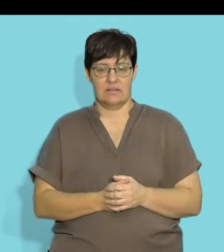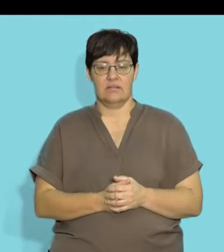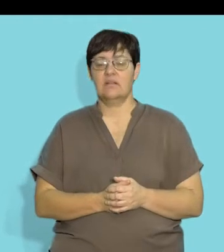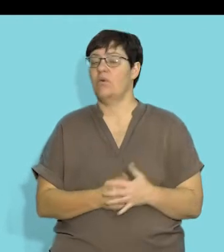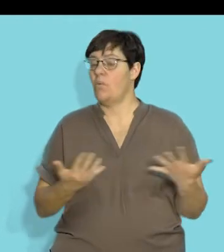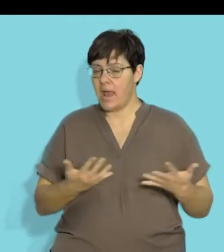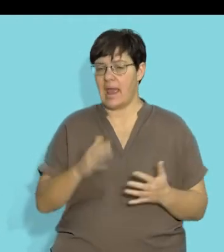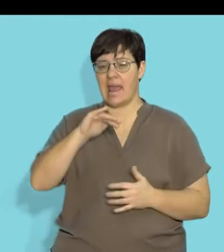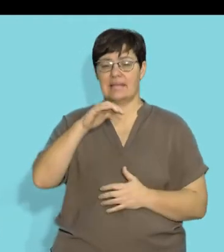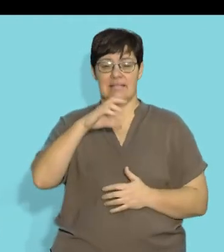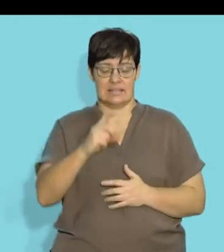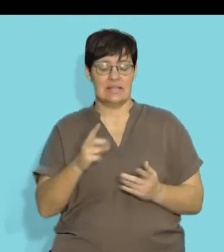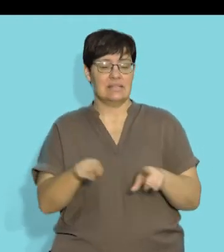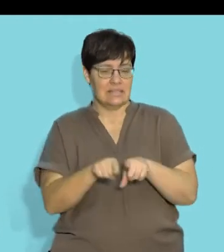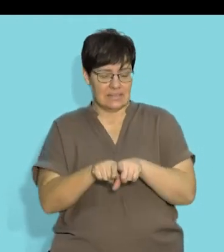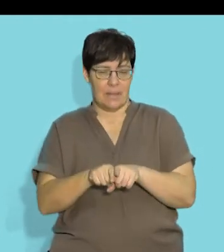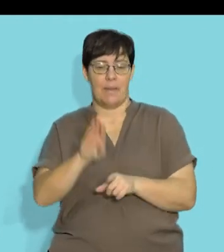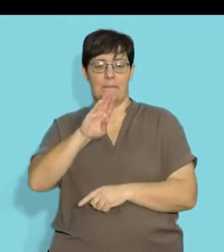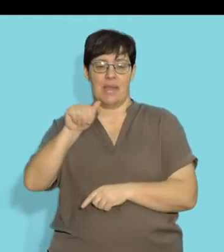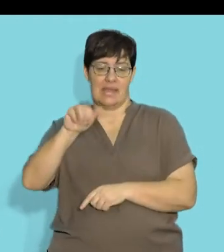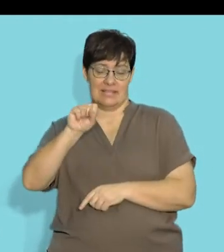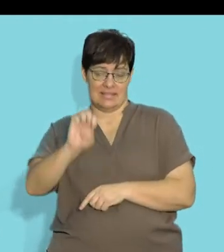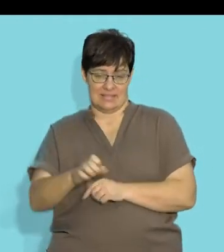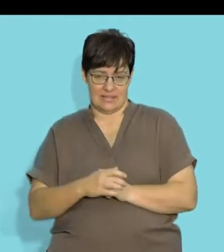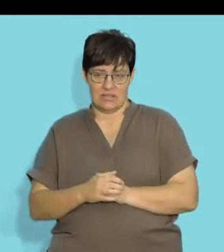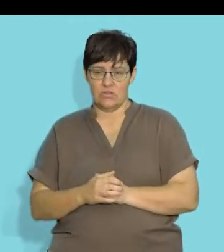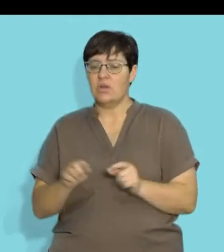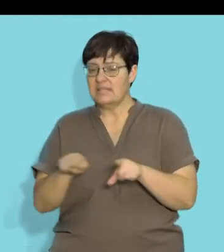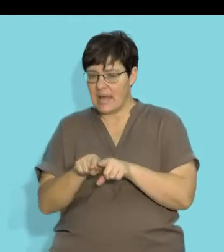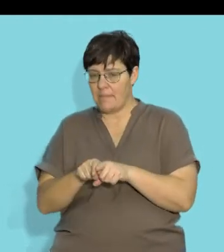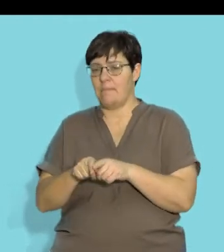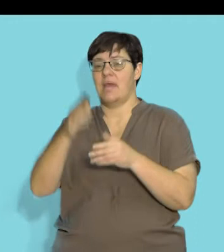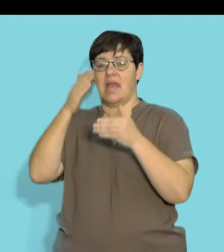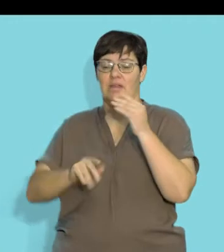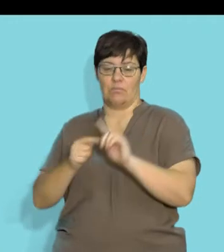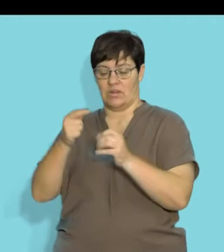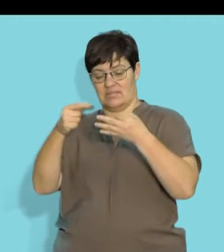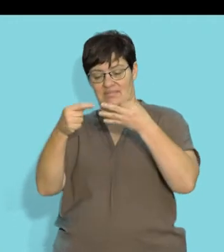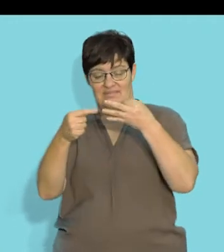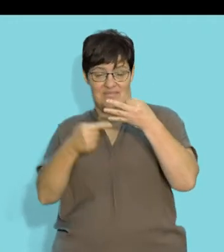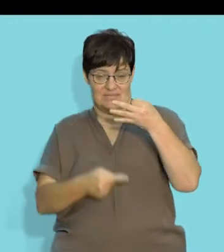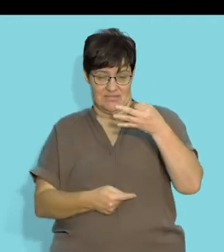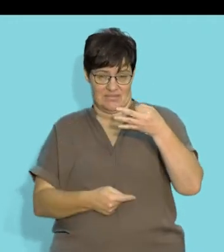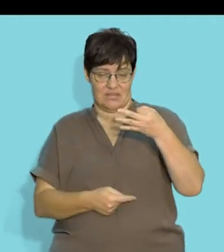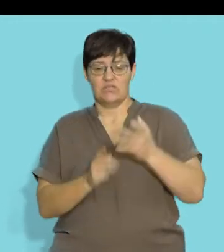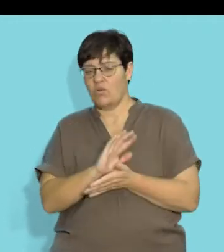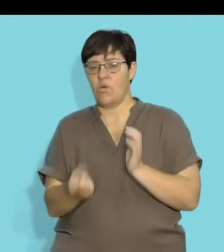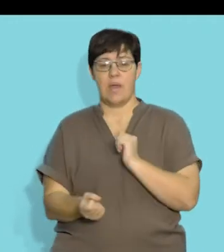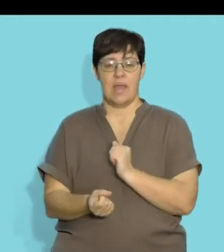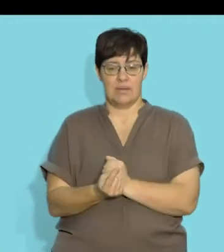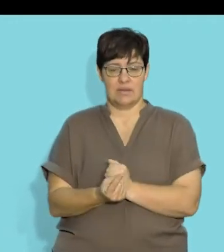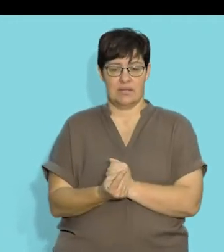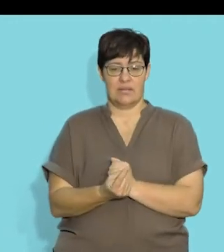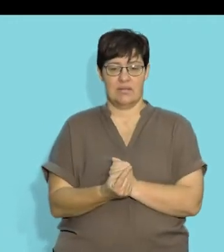the indicator in an acid and in a base, and then at the end point. So this is actually what is happening in as